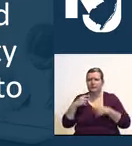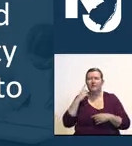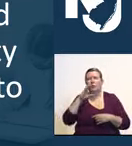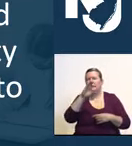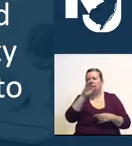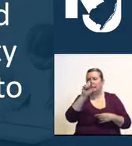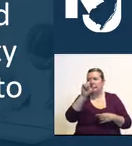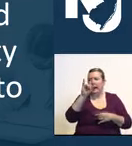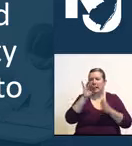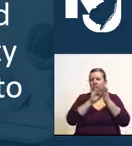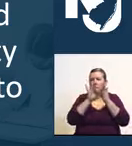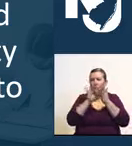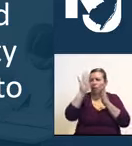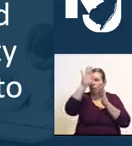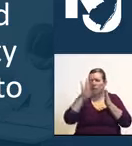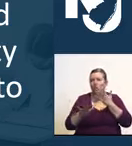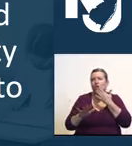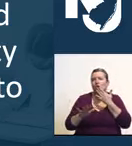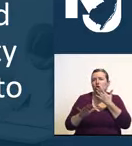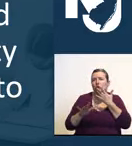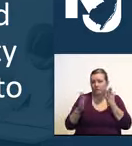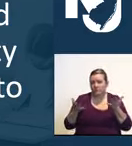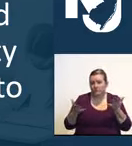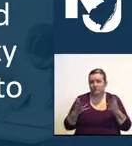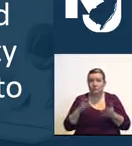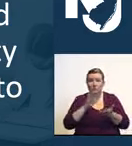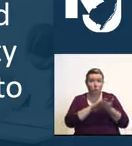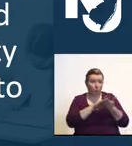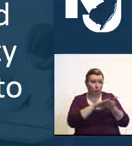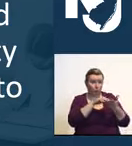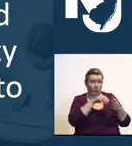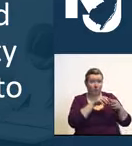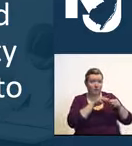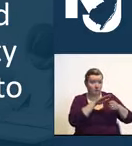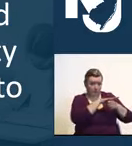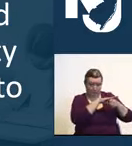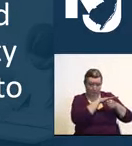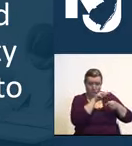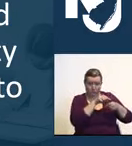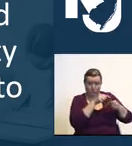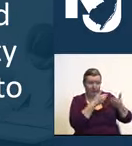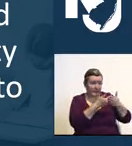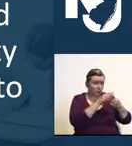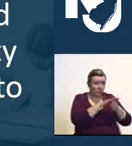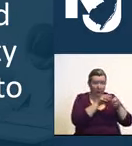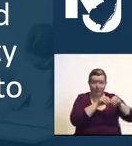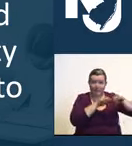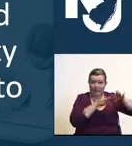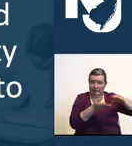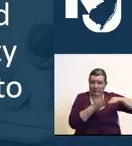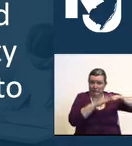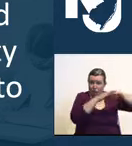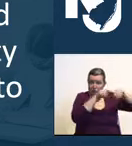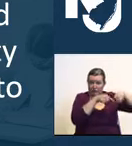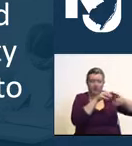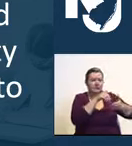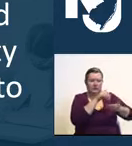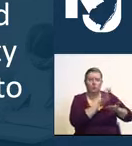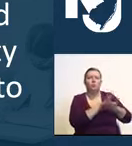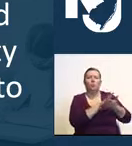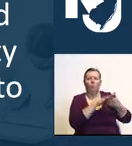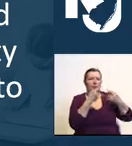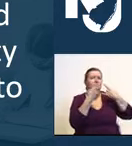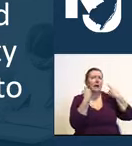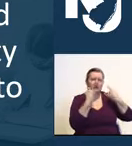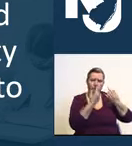illness occurs in school, among several other potential scenarios. And a lot of these decisions will quite rightfully be made at the district level